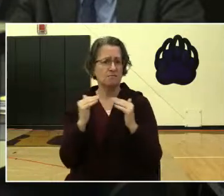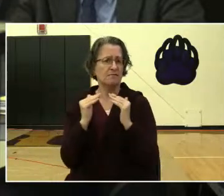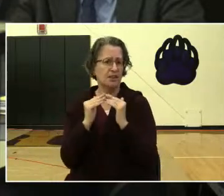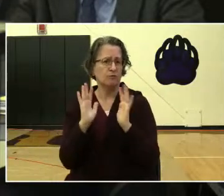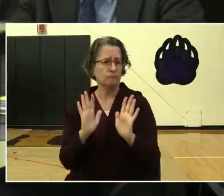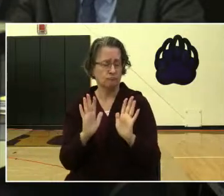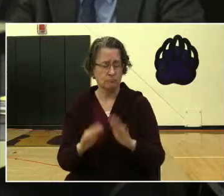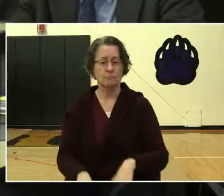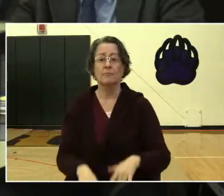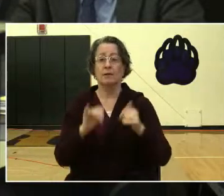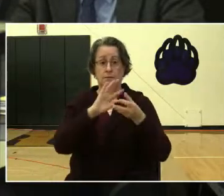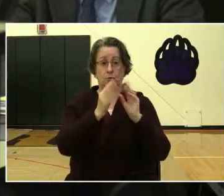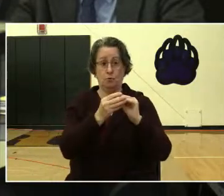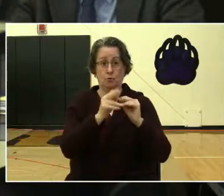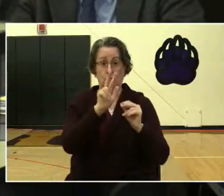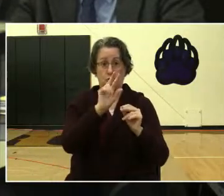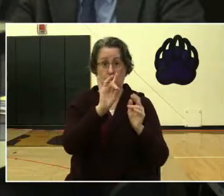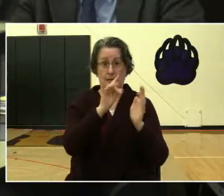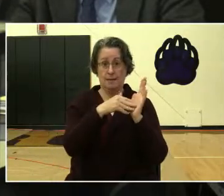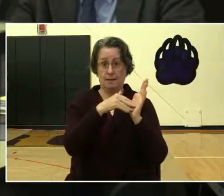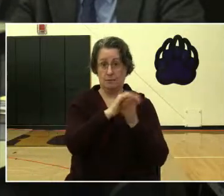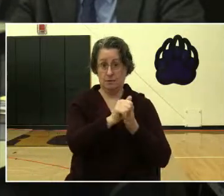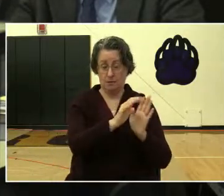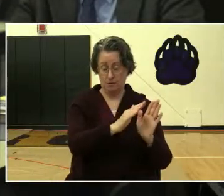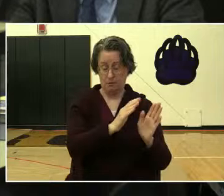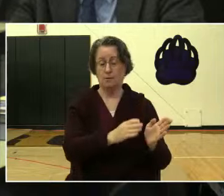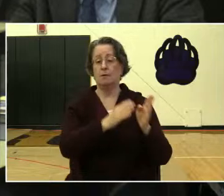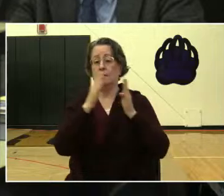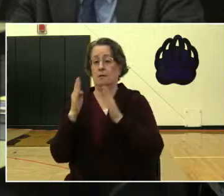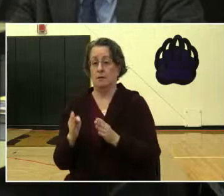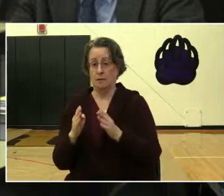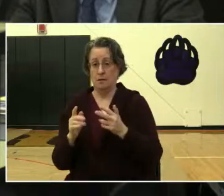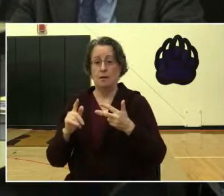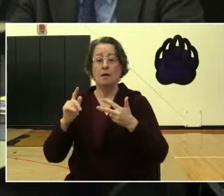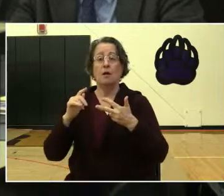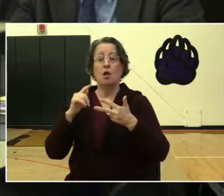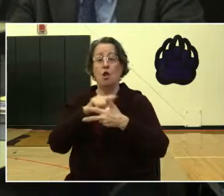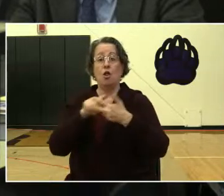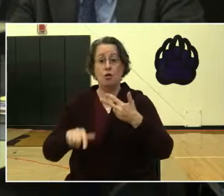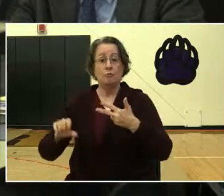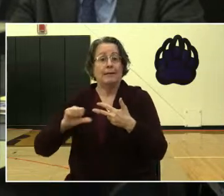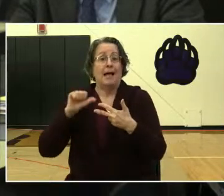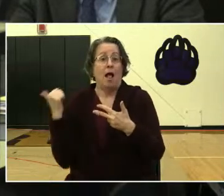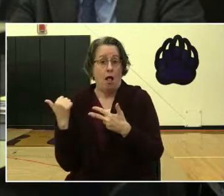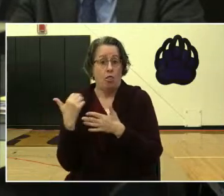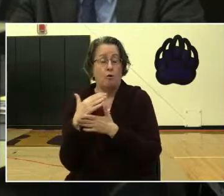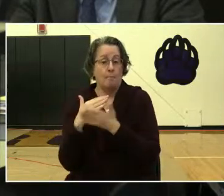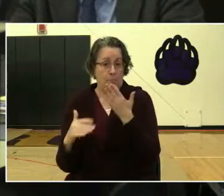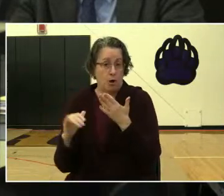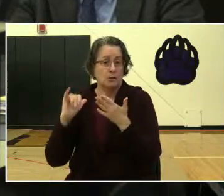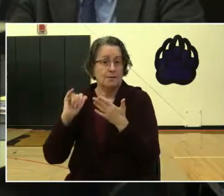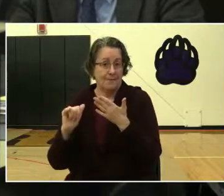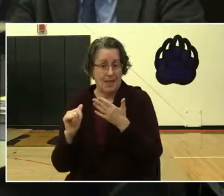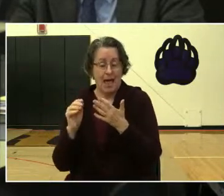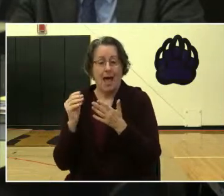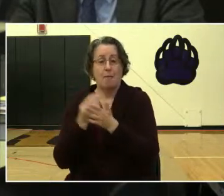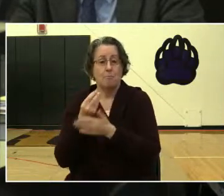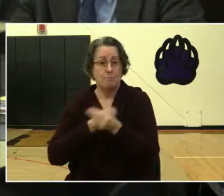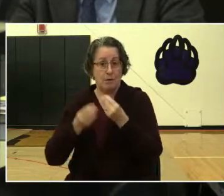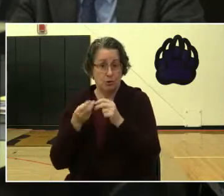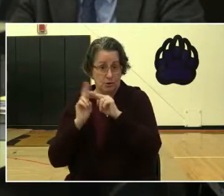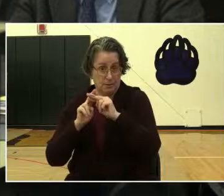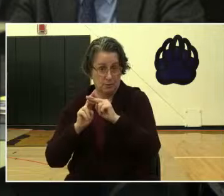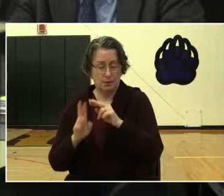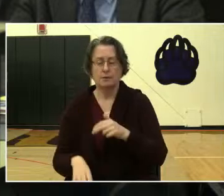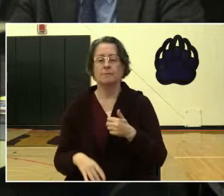the 38,000 then there were basically uh three other uh elements to the budget increase on this particular